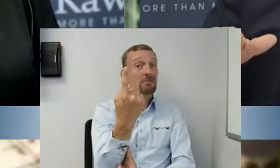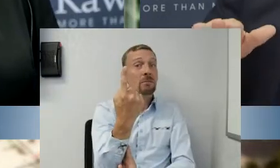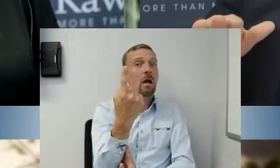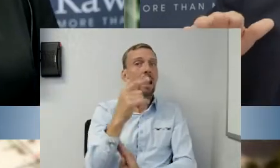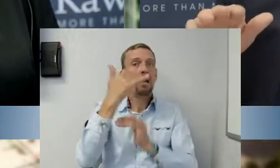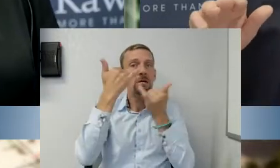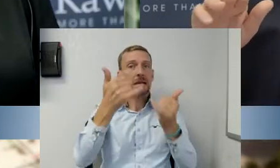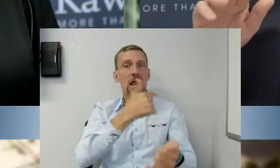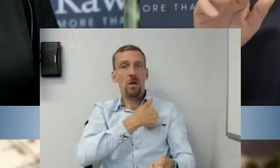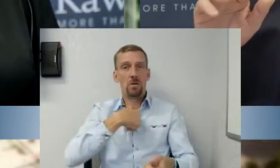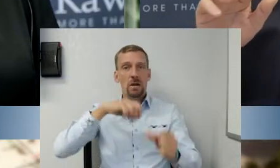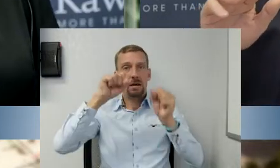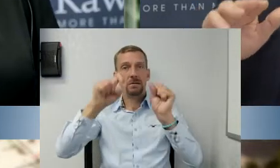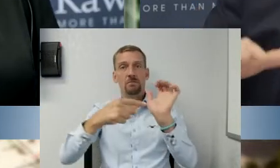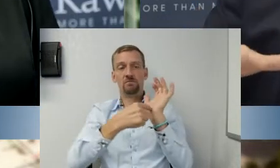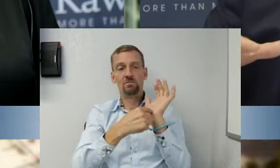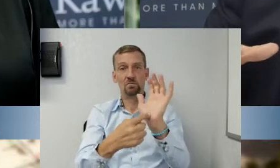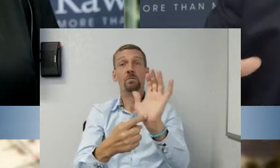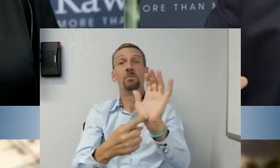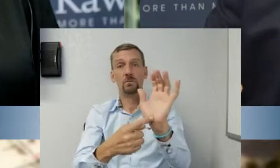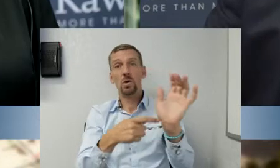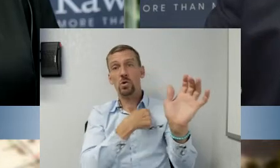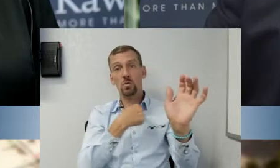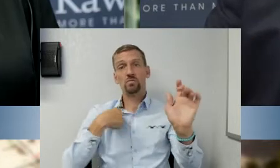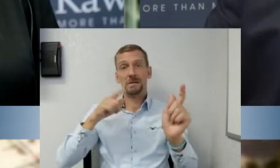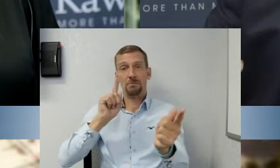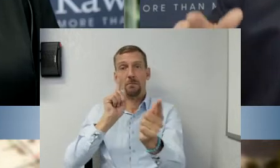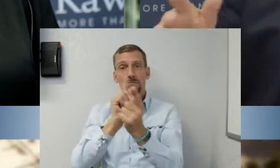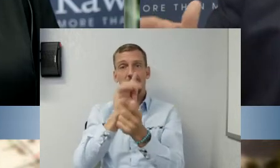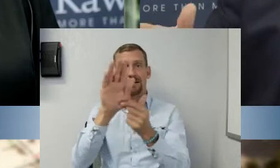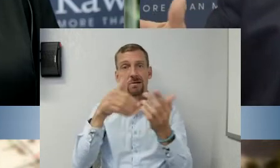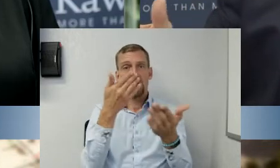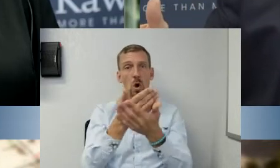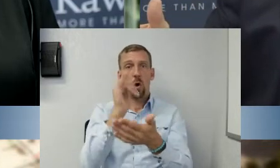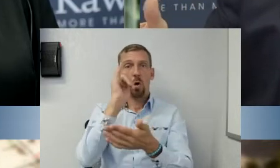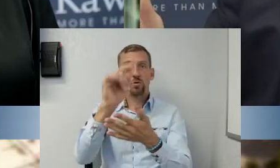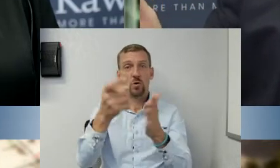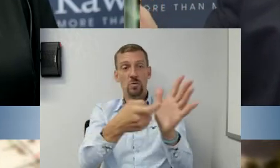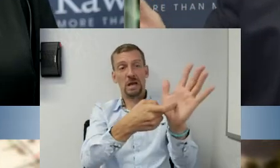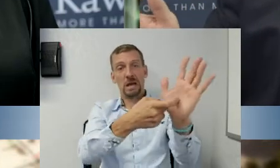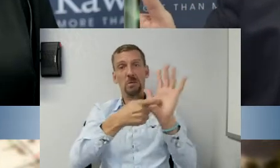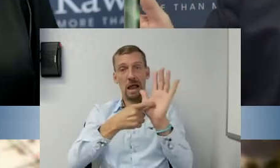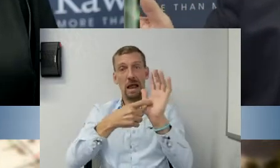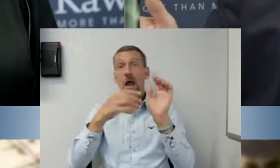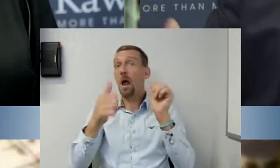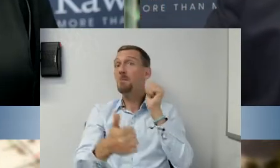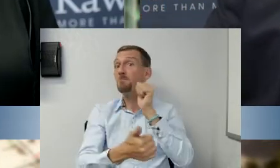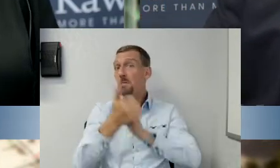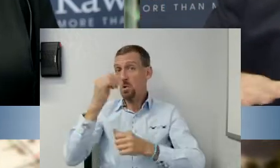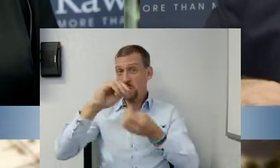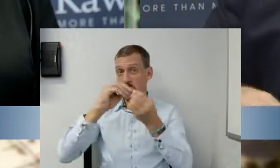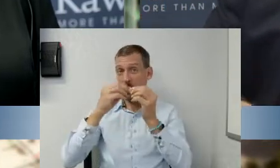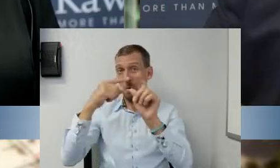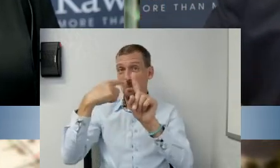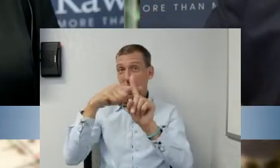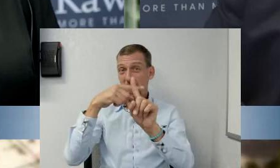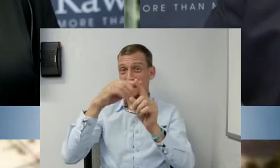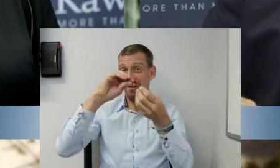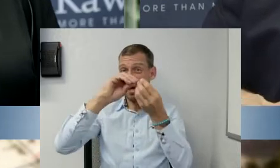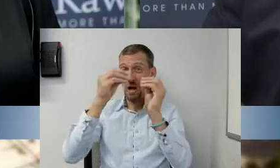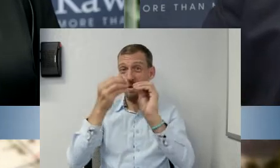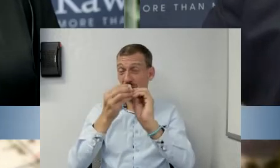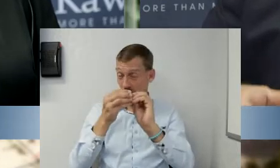demonstrate that we met all the metrics, one of the most important being that positivity rate,